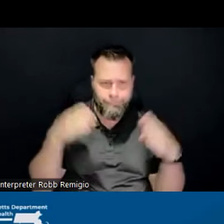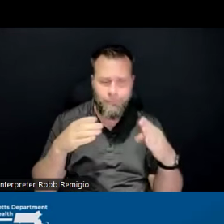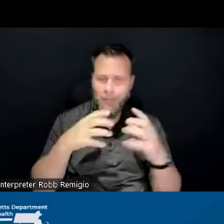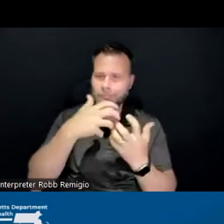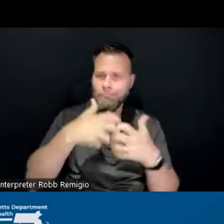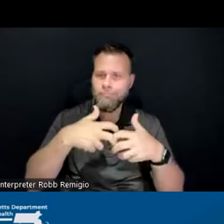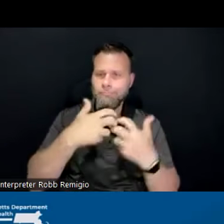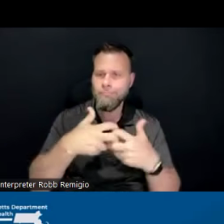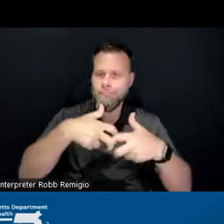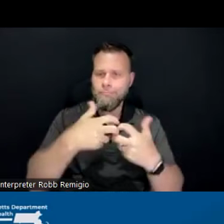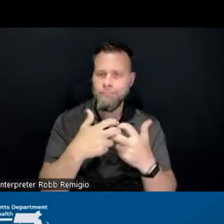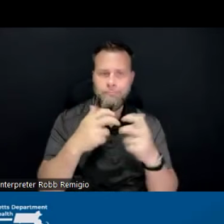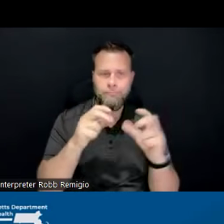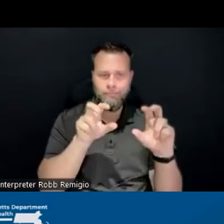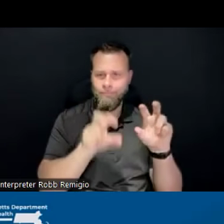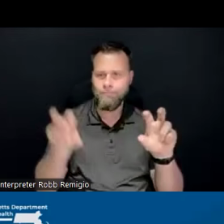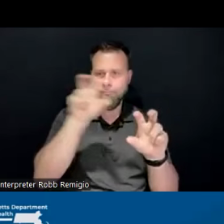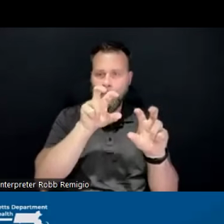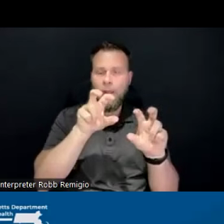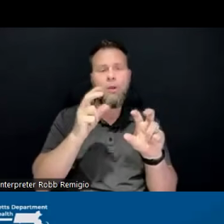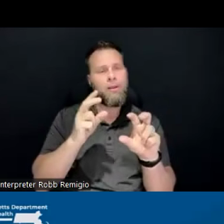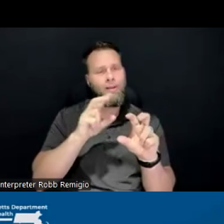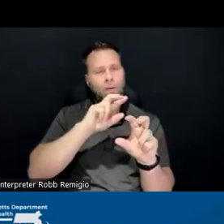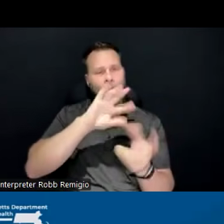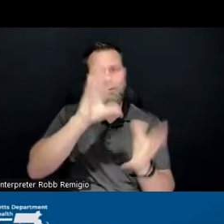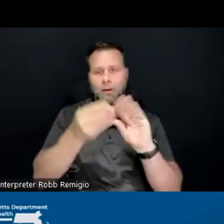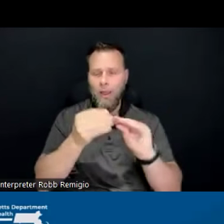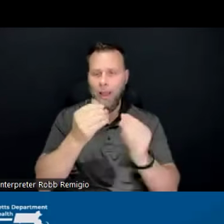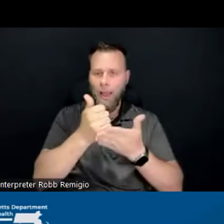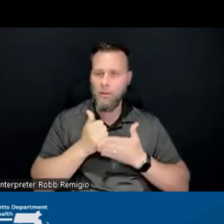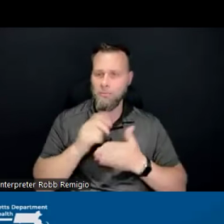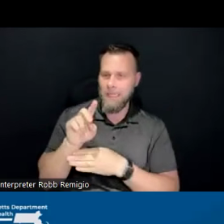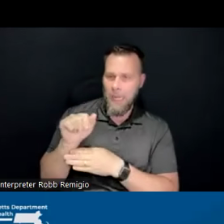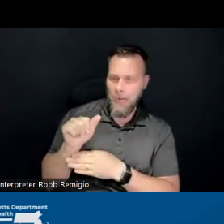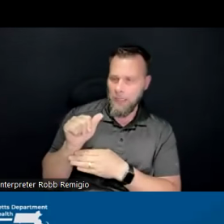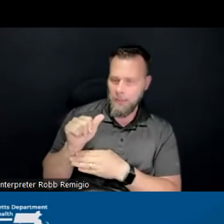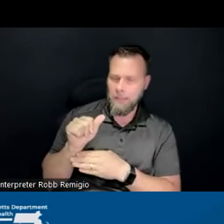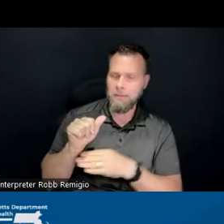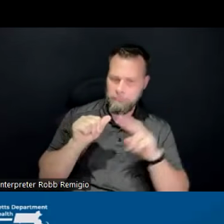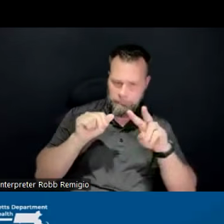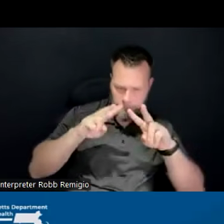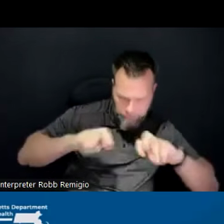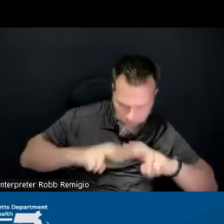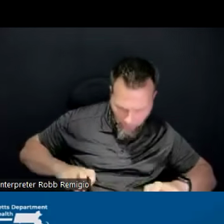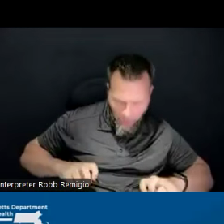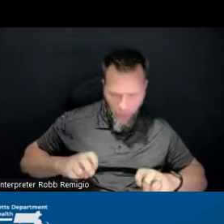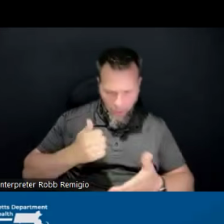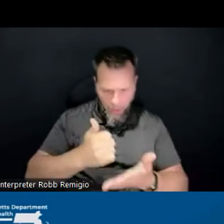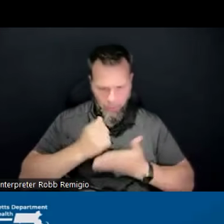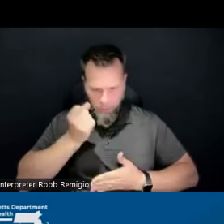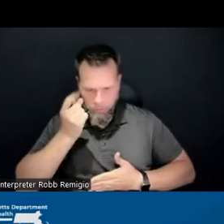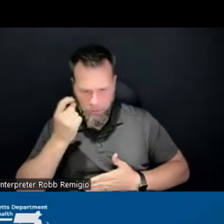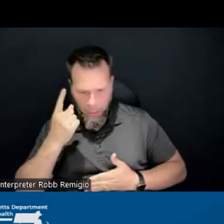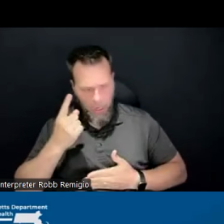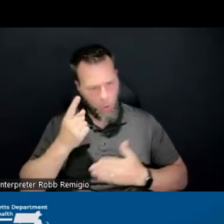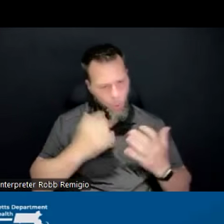data to work towards understanding what we want to know or what kind of